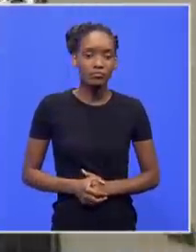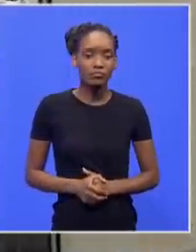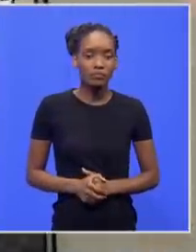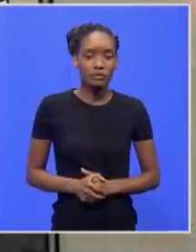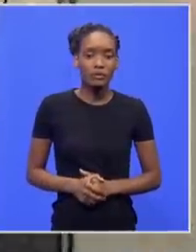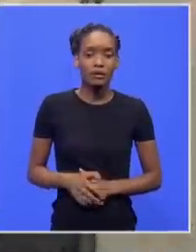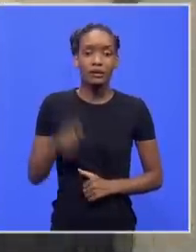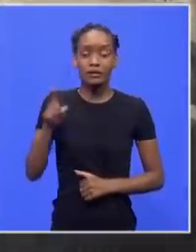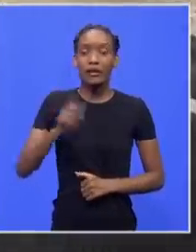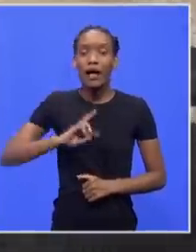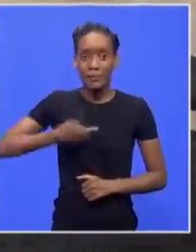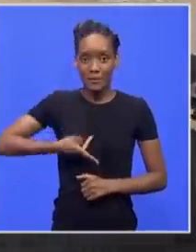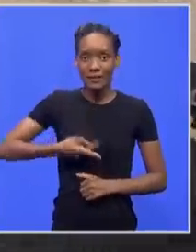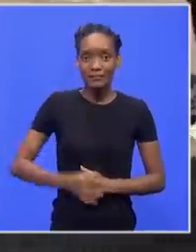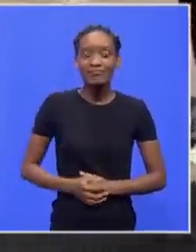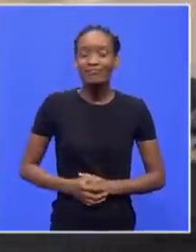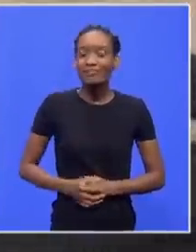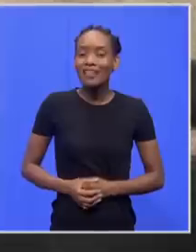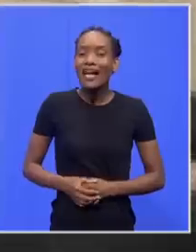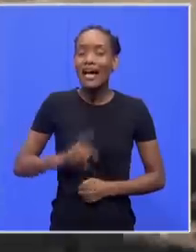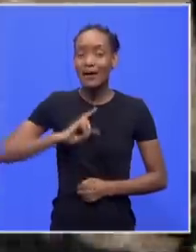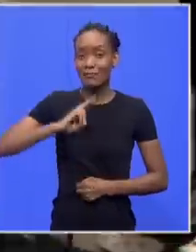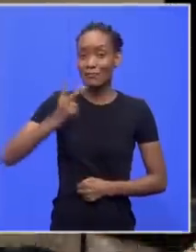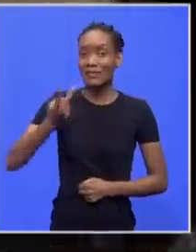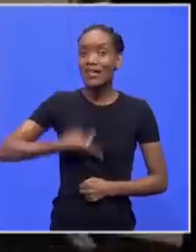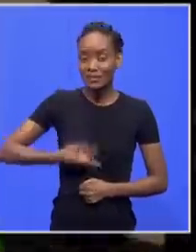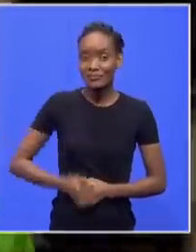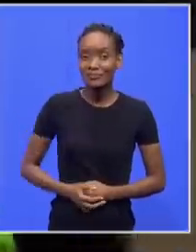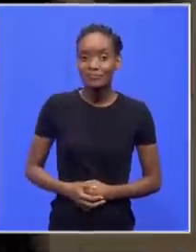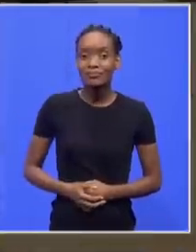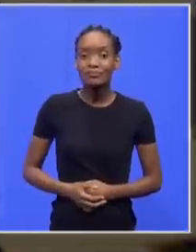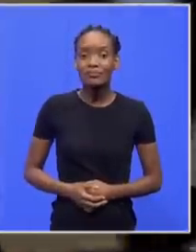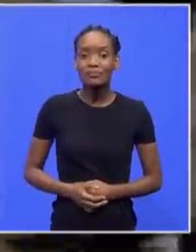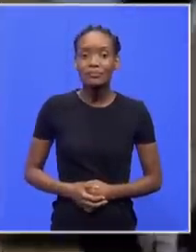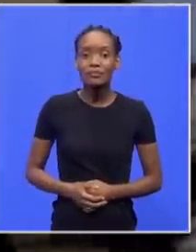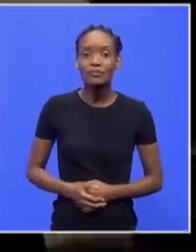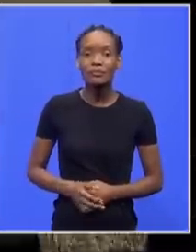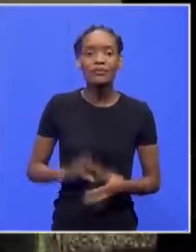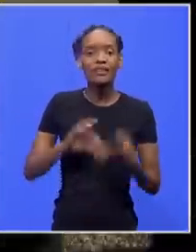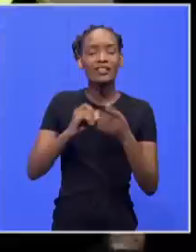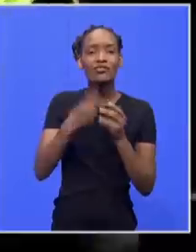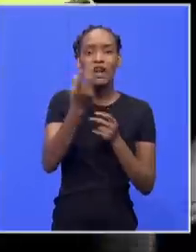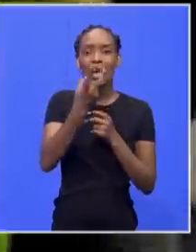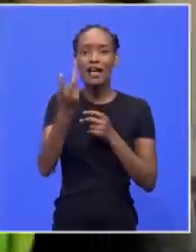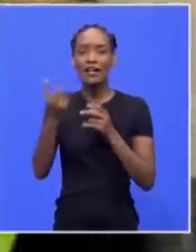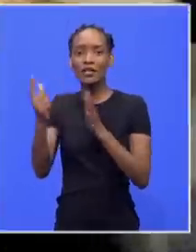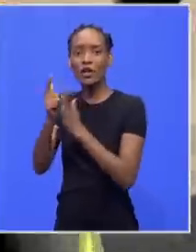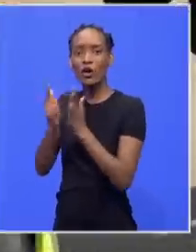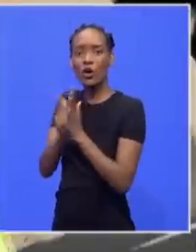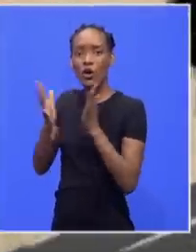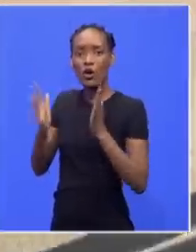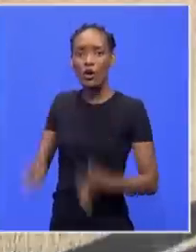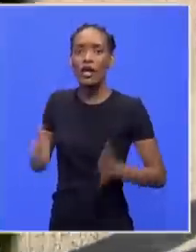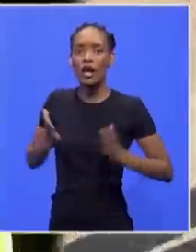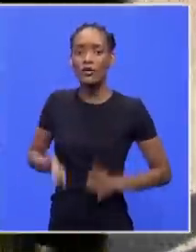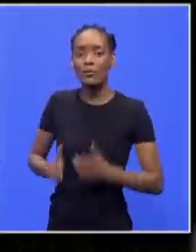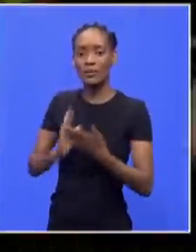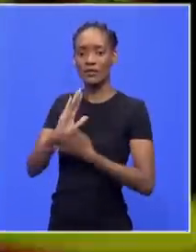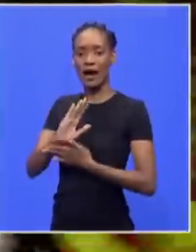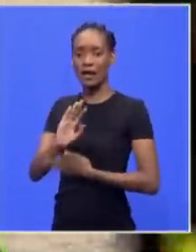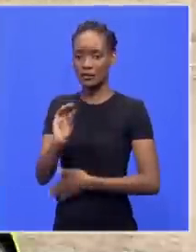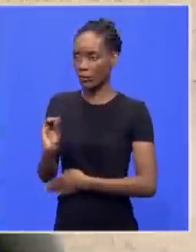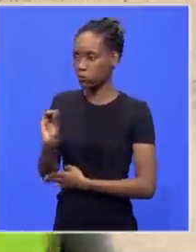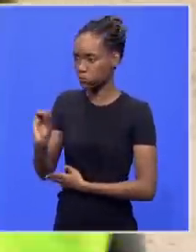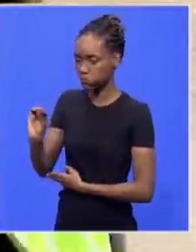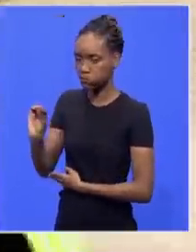She's very upset, very, very upset. We're trying to find the lawyers for human rights. They were just around the corner